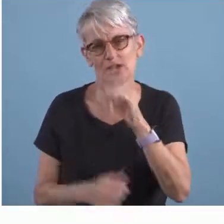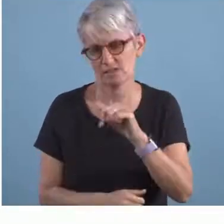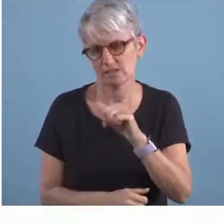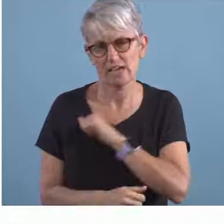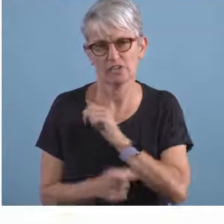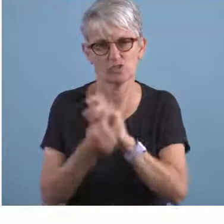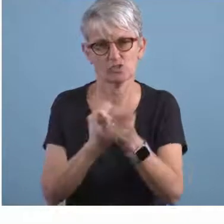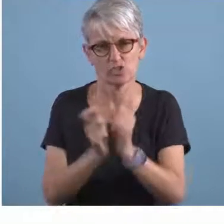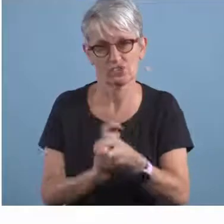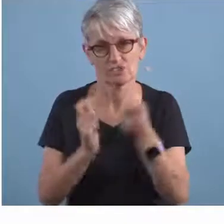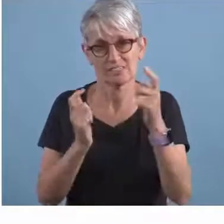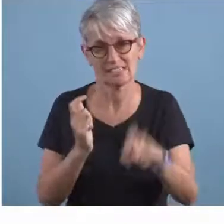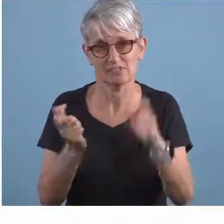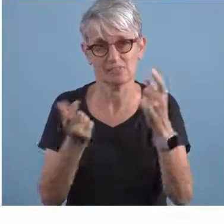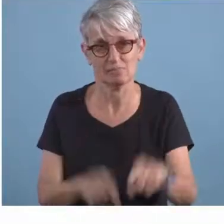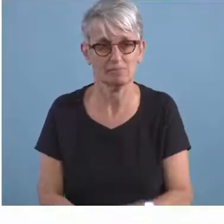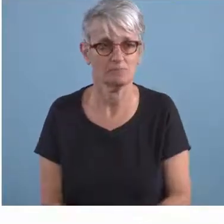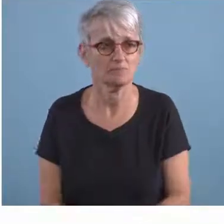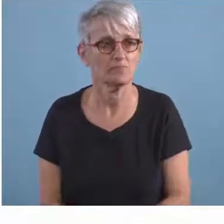might need to happen.